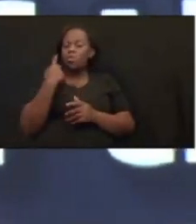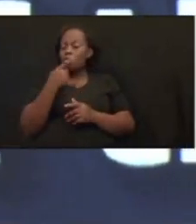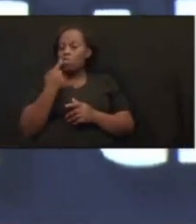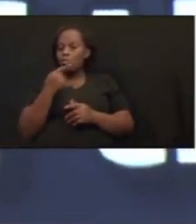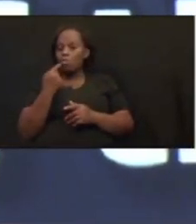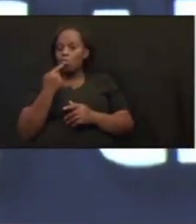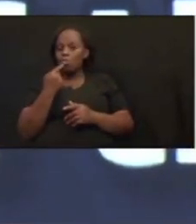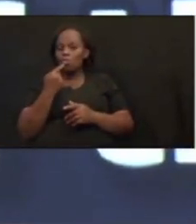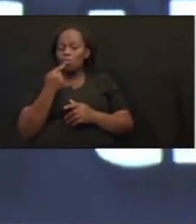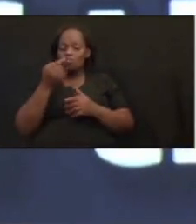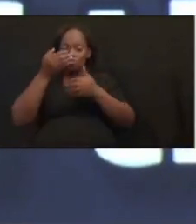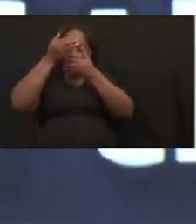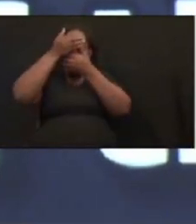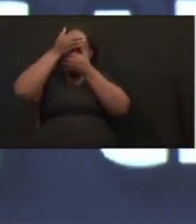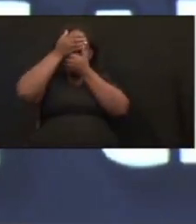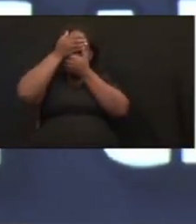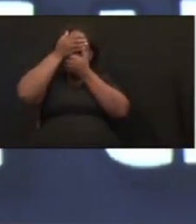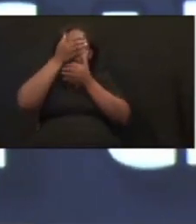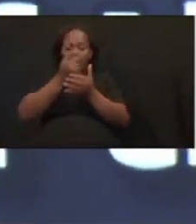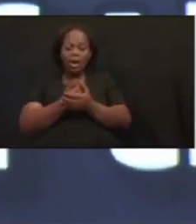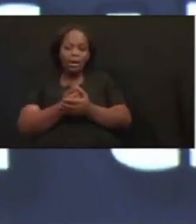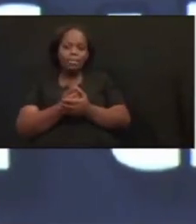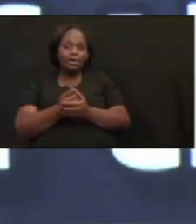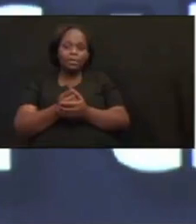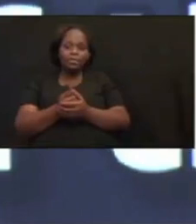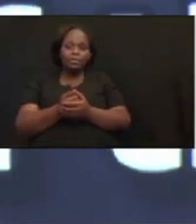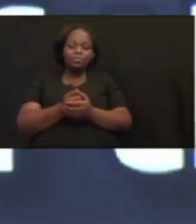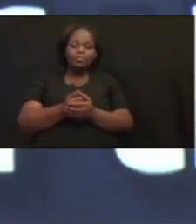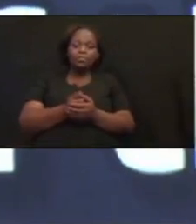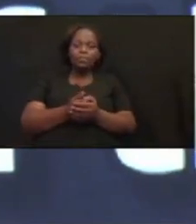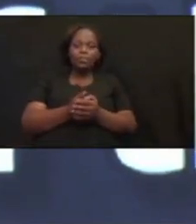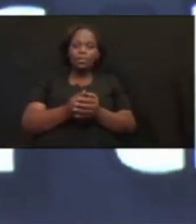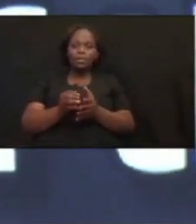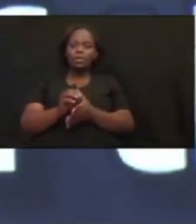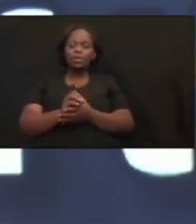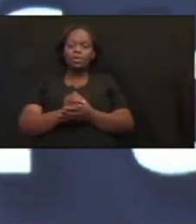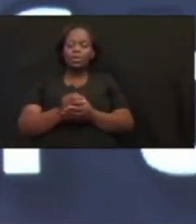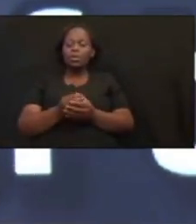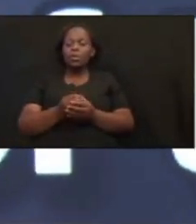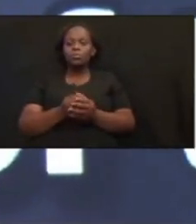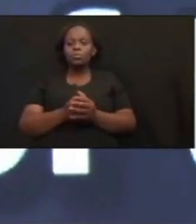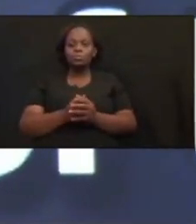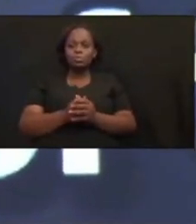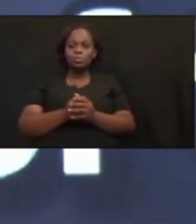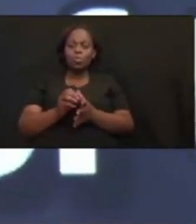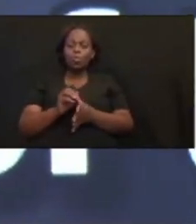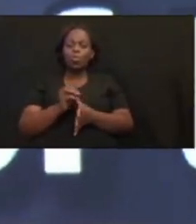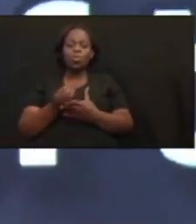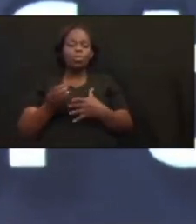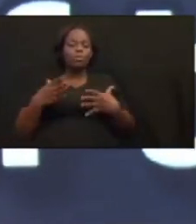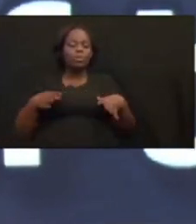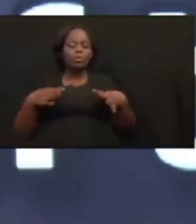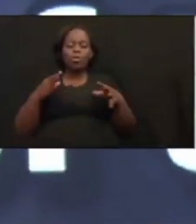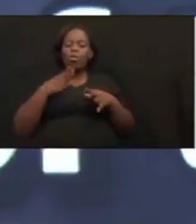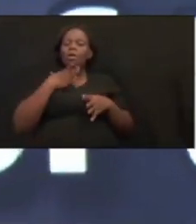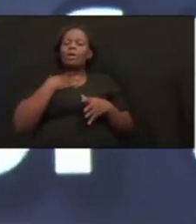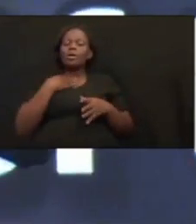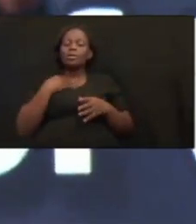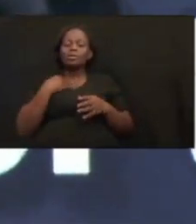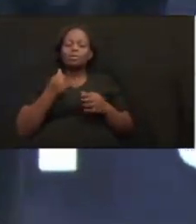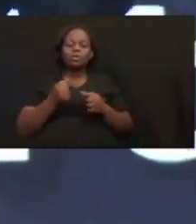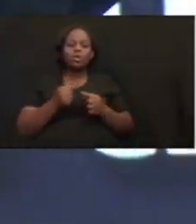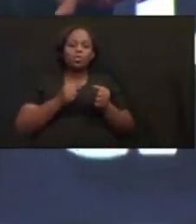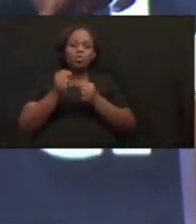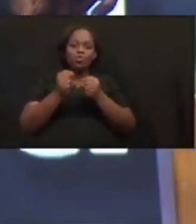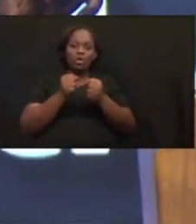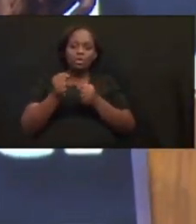A terrorist can be recruited, and on account of his assignment, he can go to a medical school. He's in a class with everybody. You call